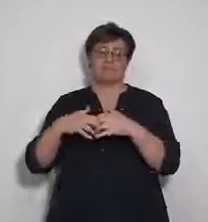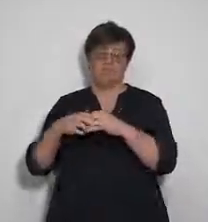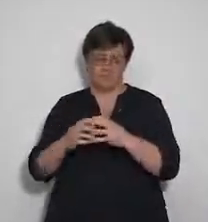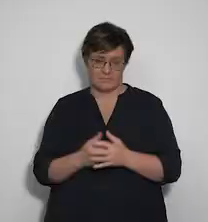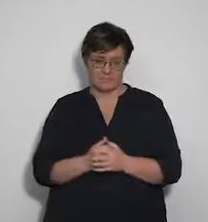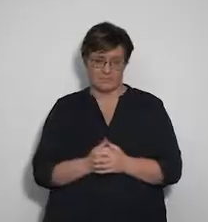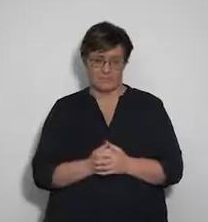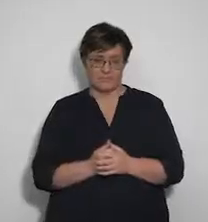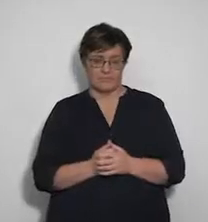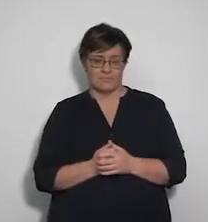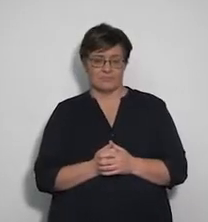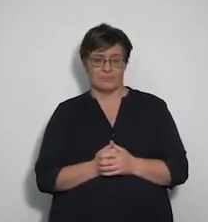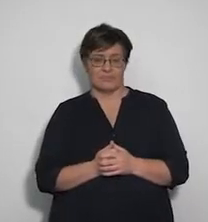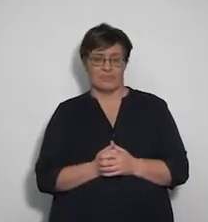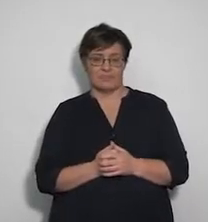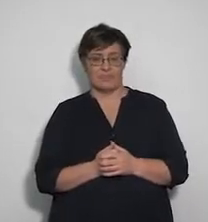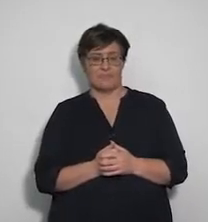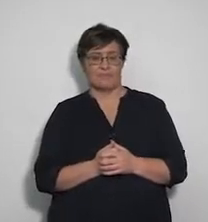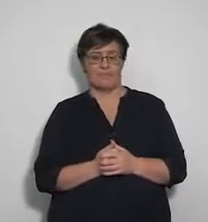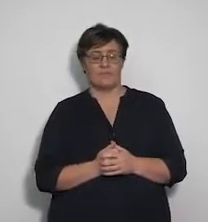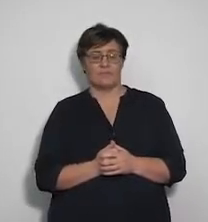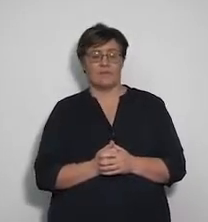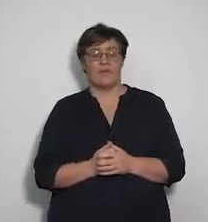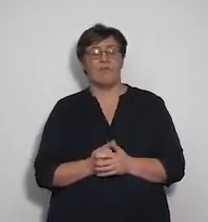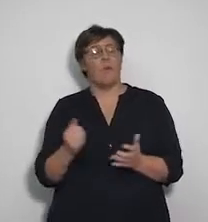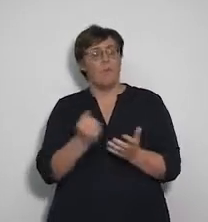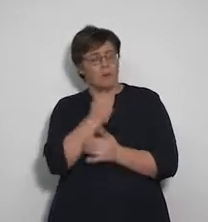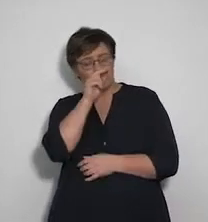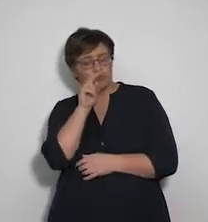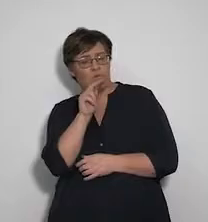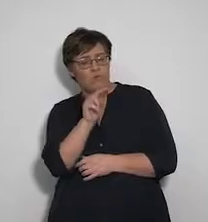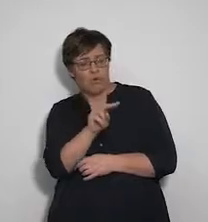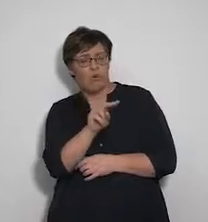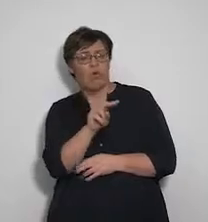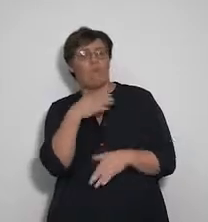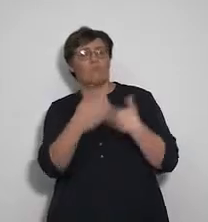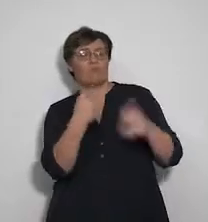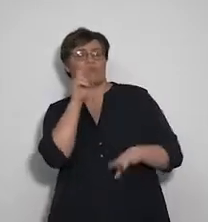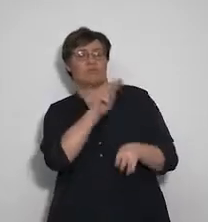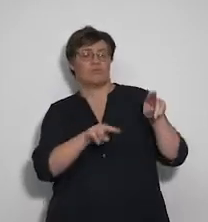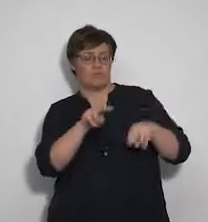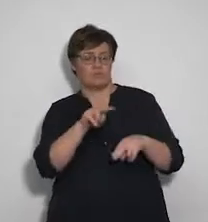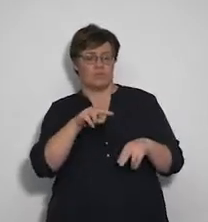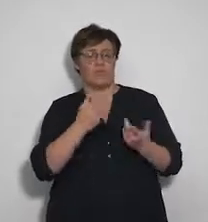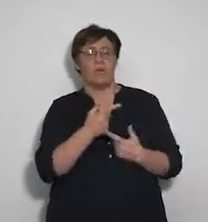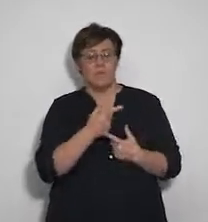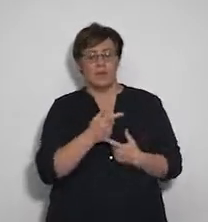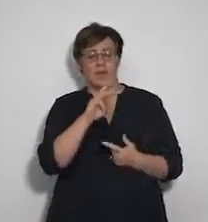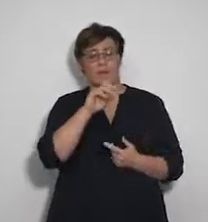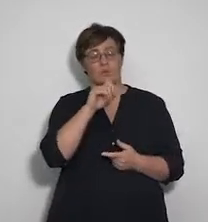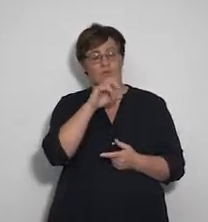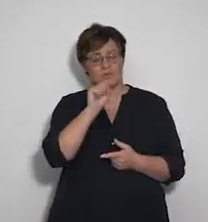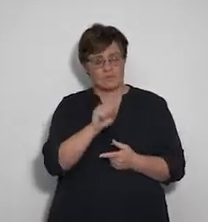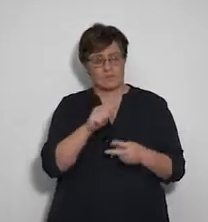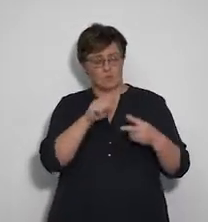formation. Okay, it's important that we look at an overview of the process, and we recognize that